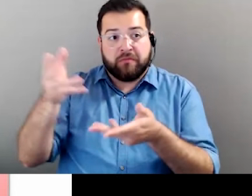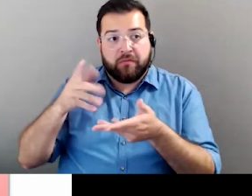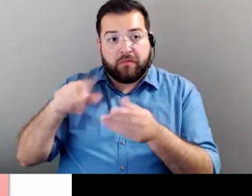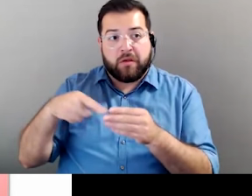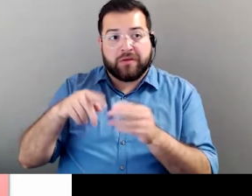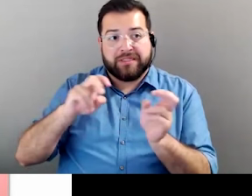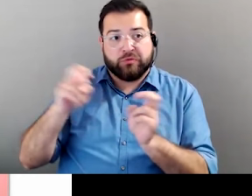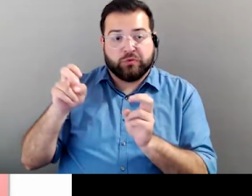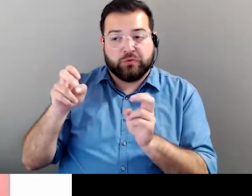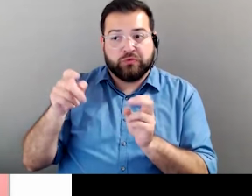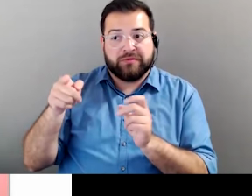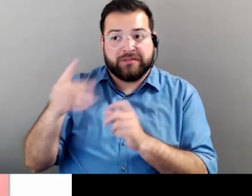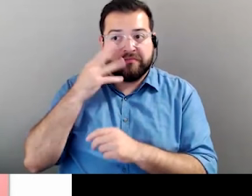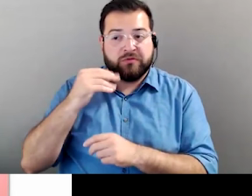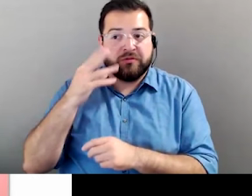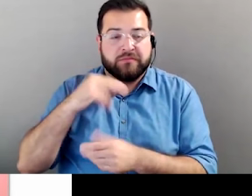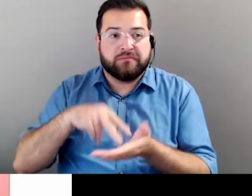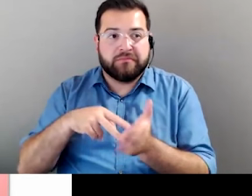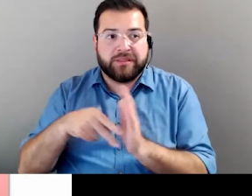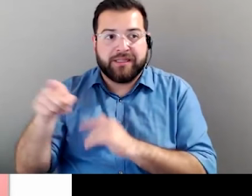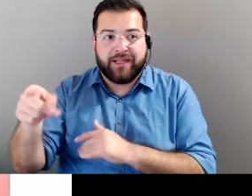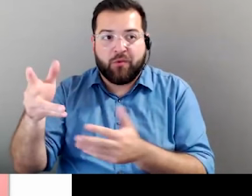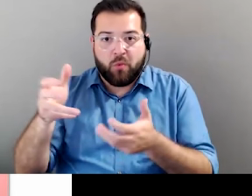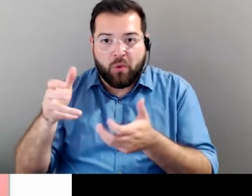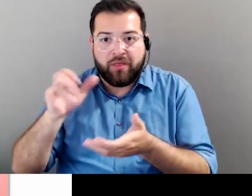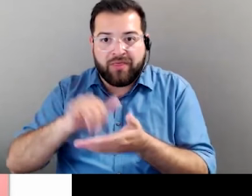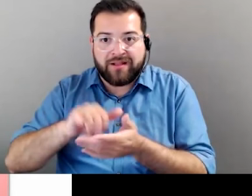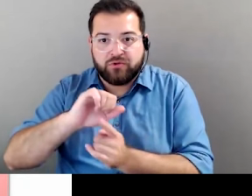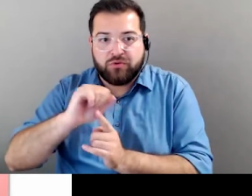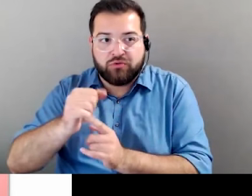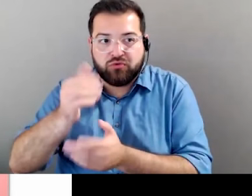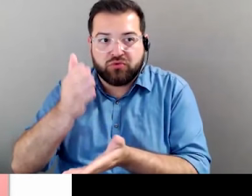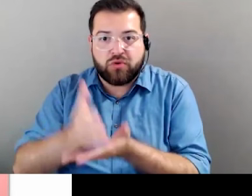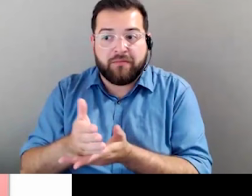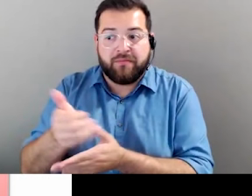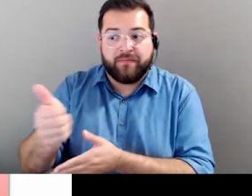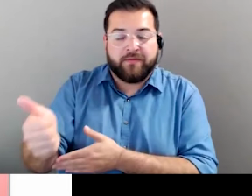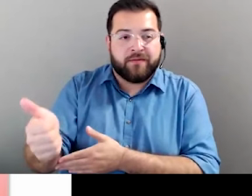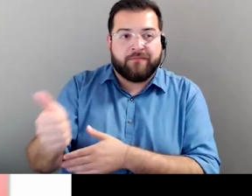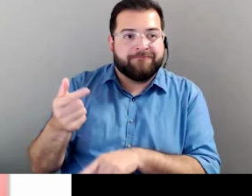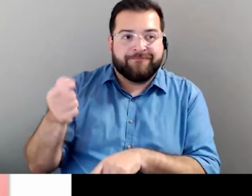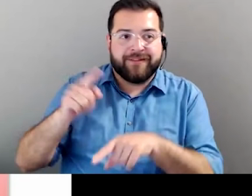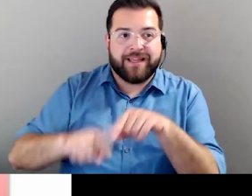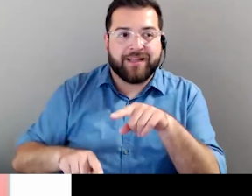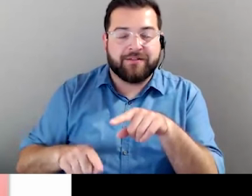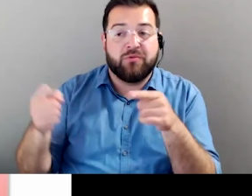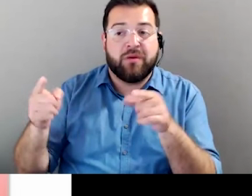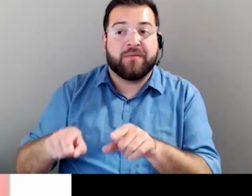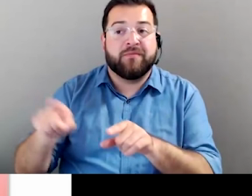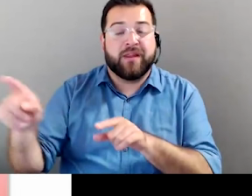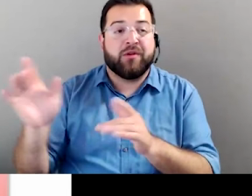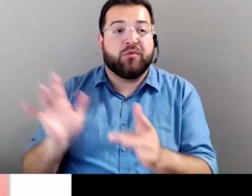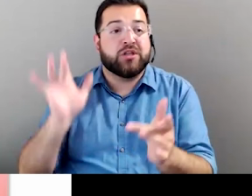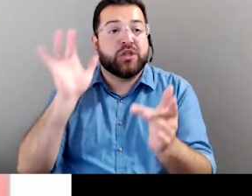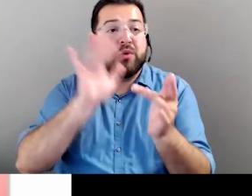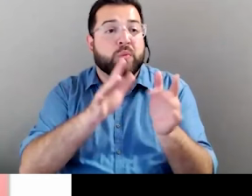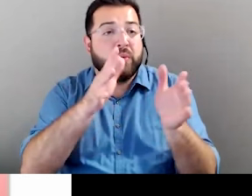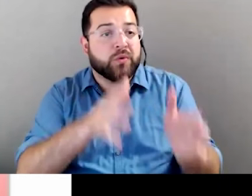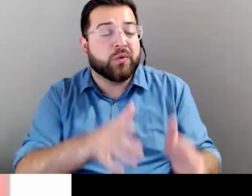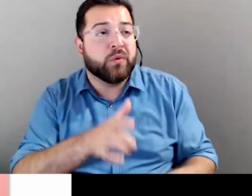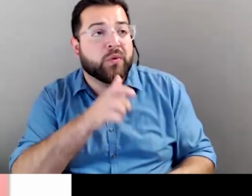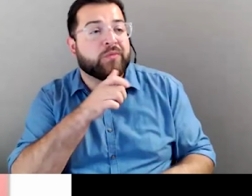having, that means they want it to stop. And they themselves cannot do it. And so they reach out to someone who has,